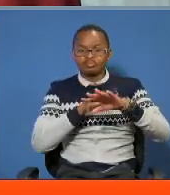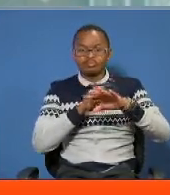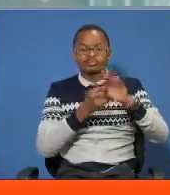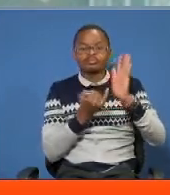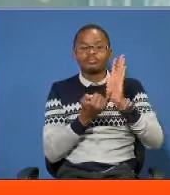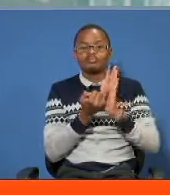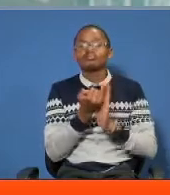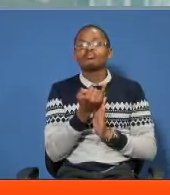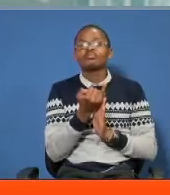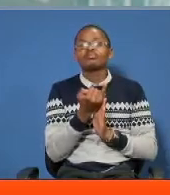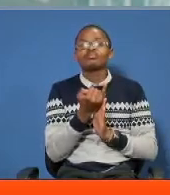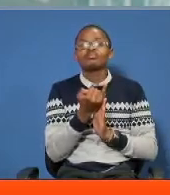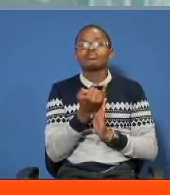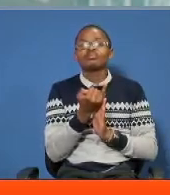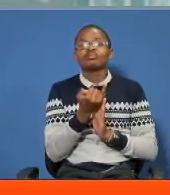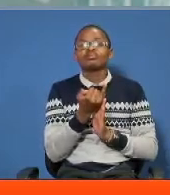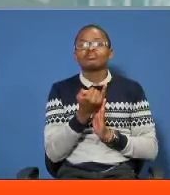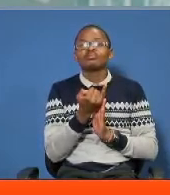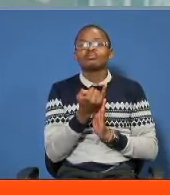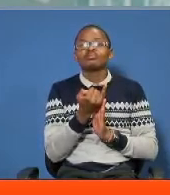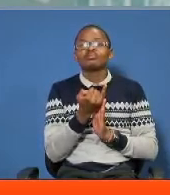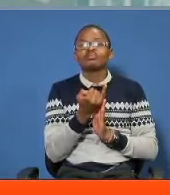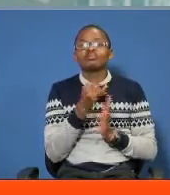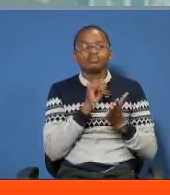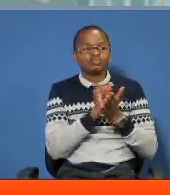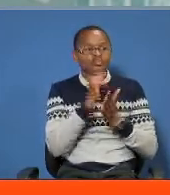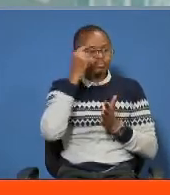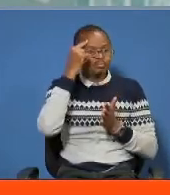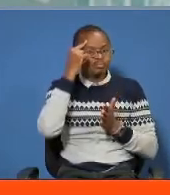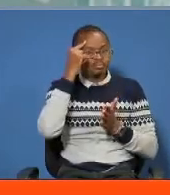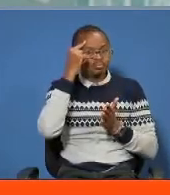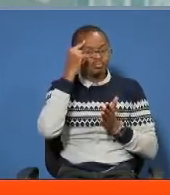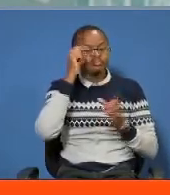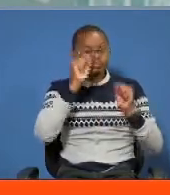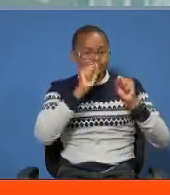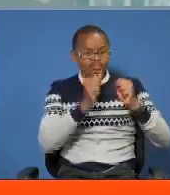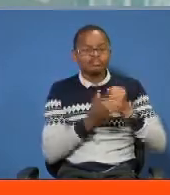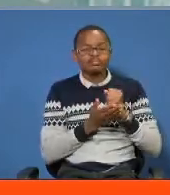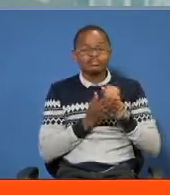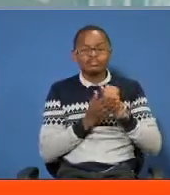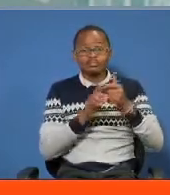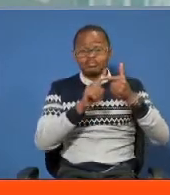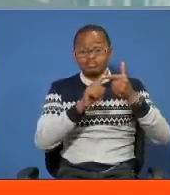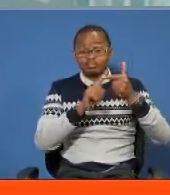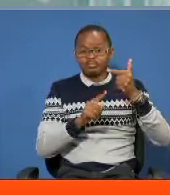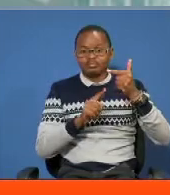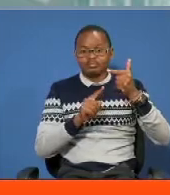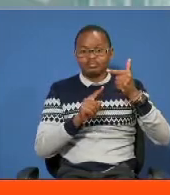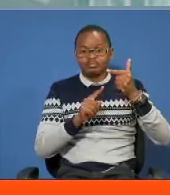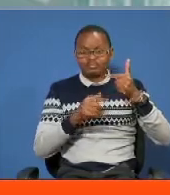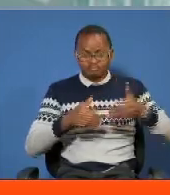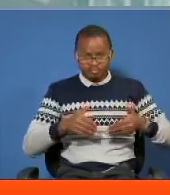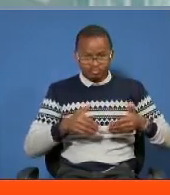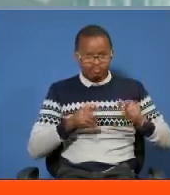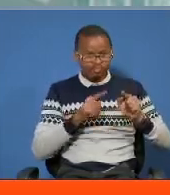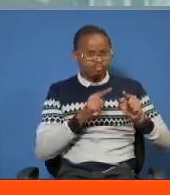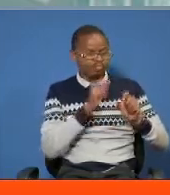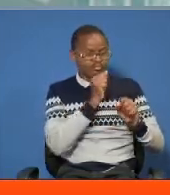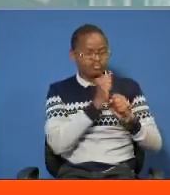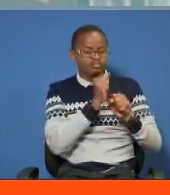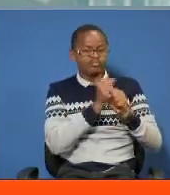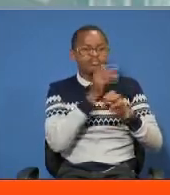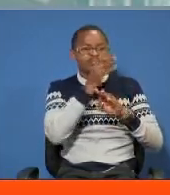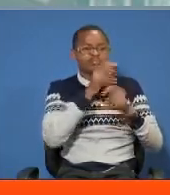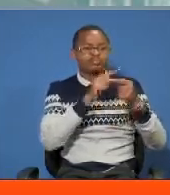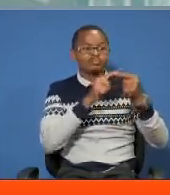be just scaling up, and so on and so forth. And I think that we can help. We can help. But it's just that it's a young agency, so